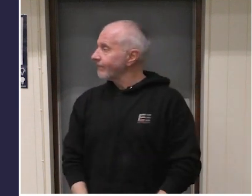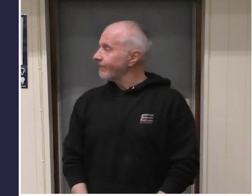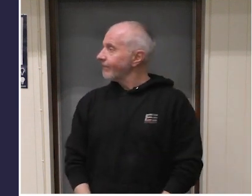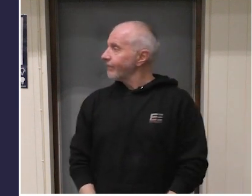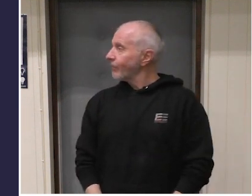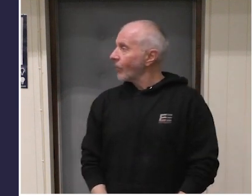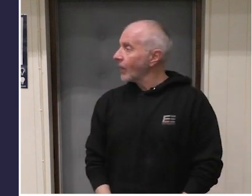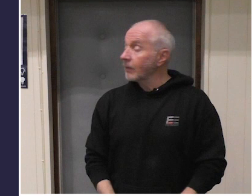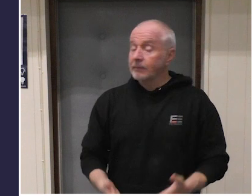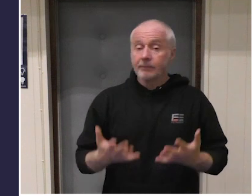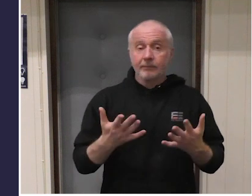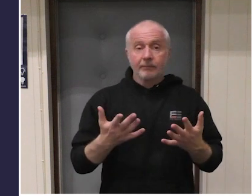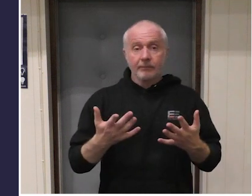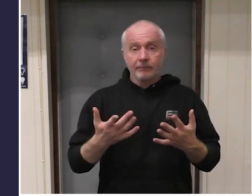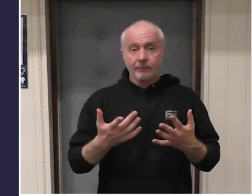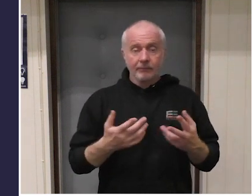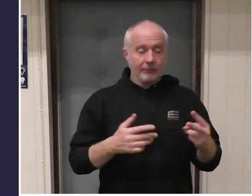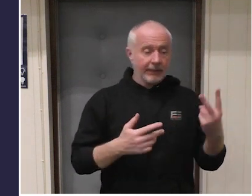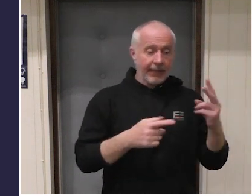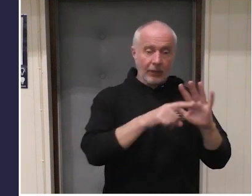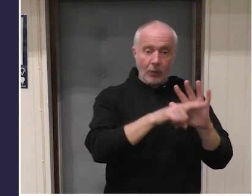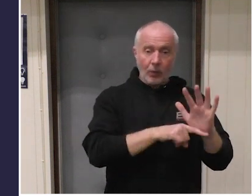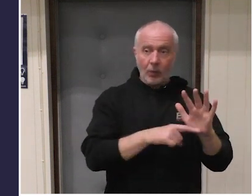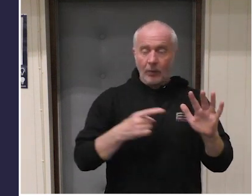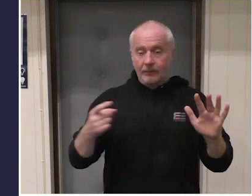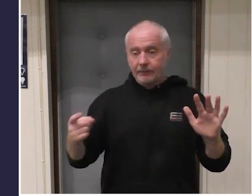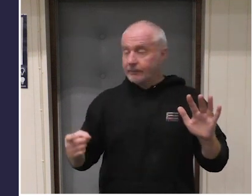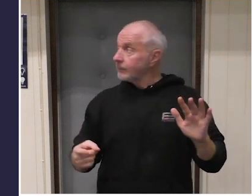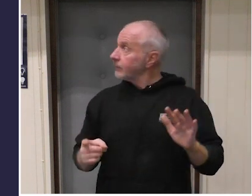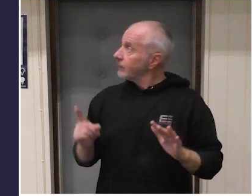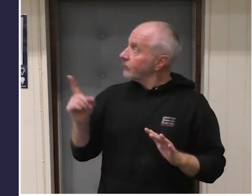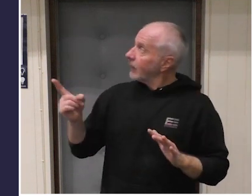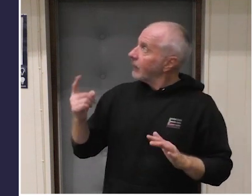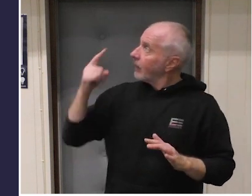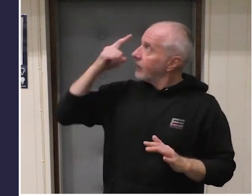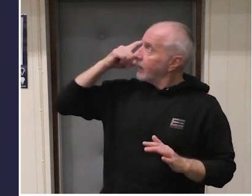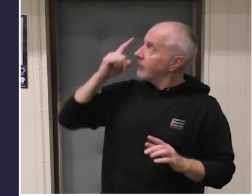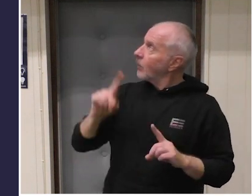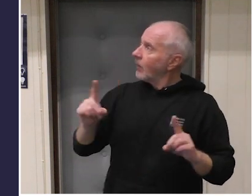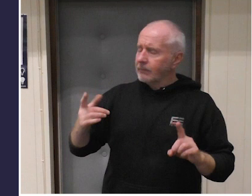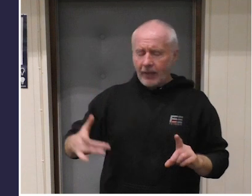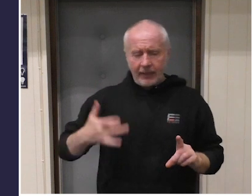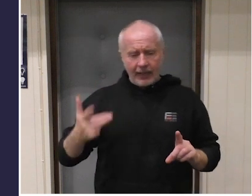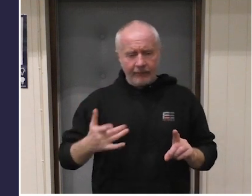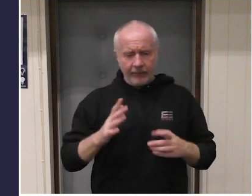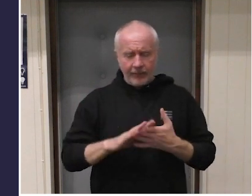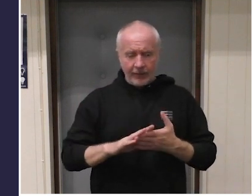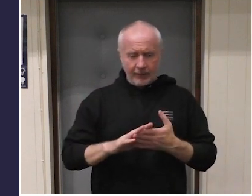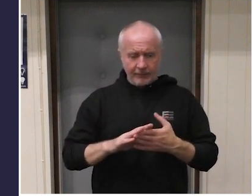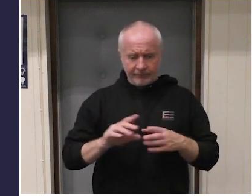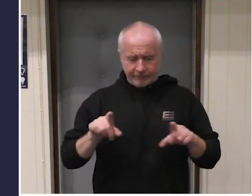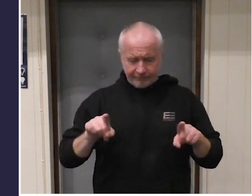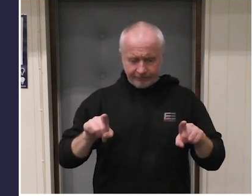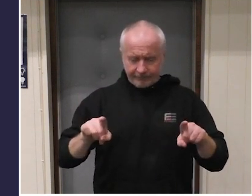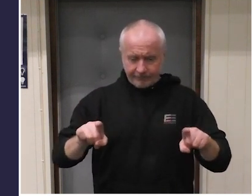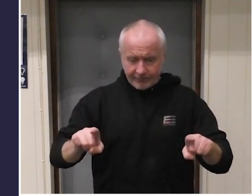So, when you talk about the second law and you think about life, it feels like there's some sort of paradox, right? You start from